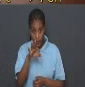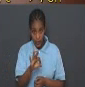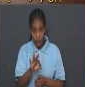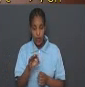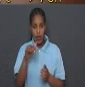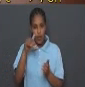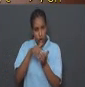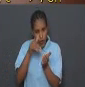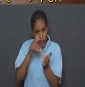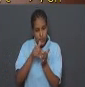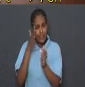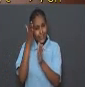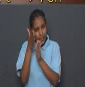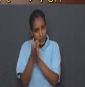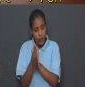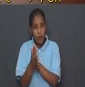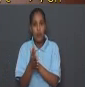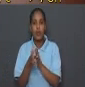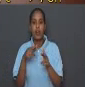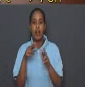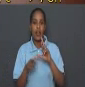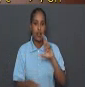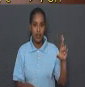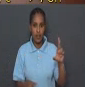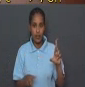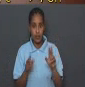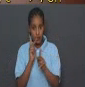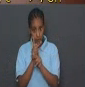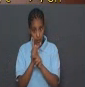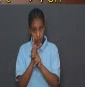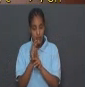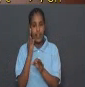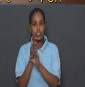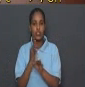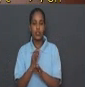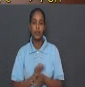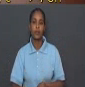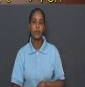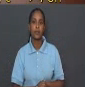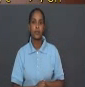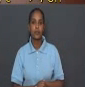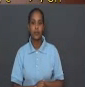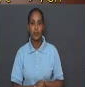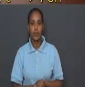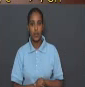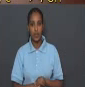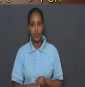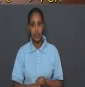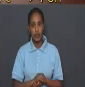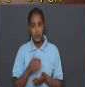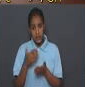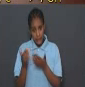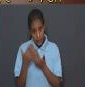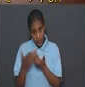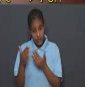They require a continuous supply of reactants to keep functioning.